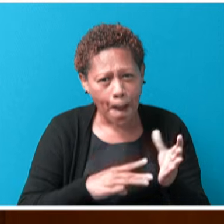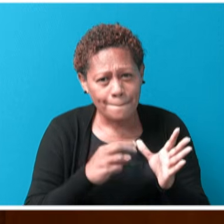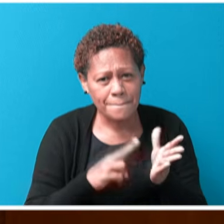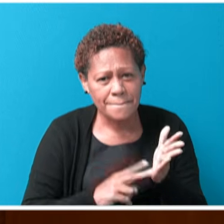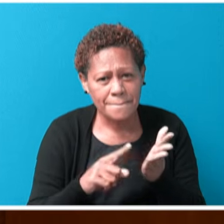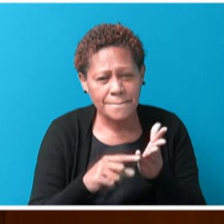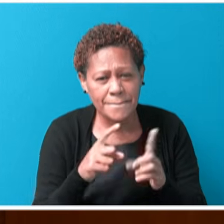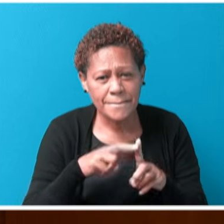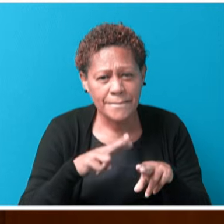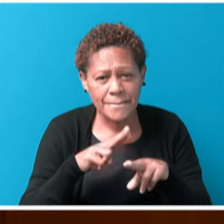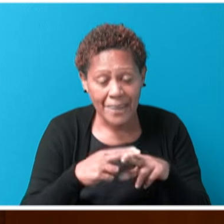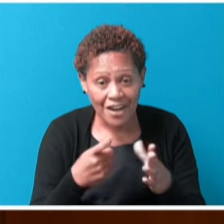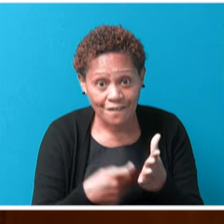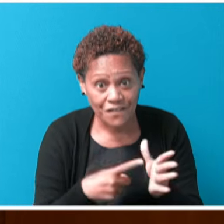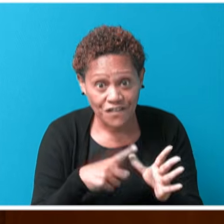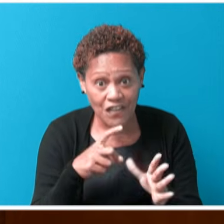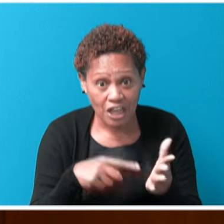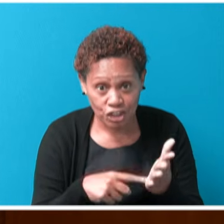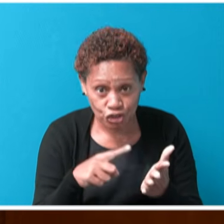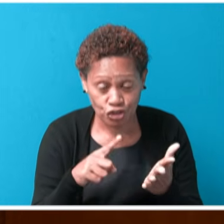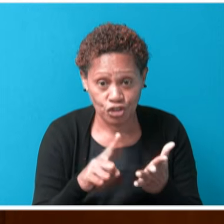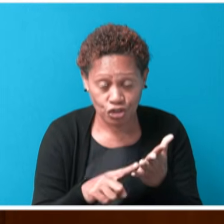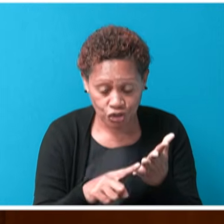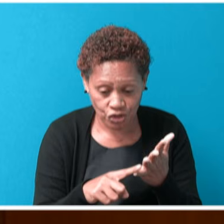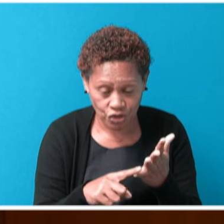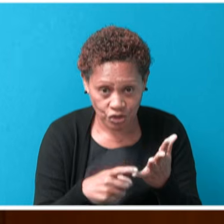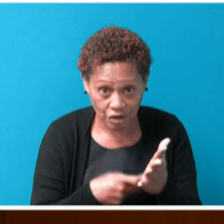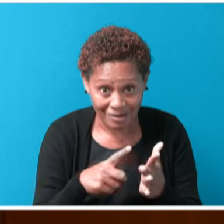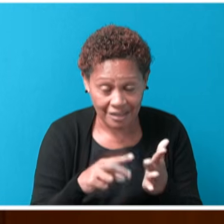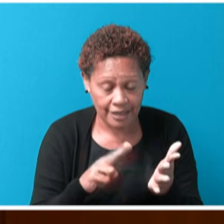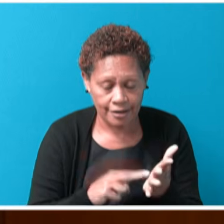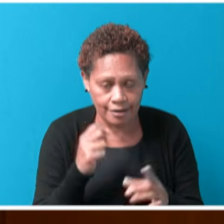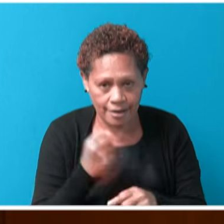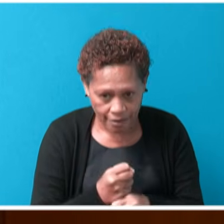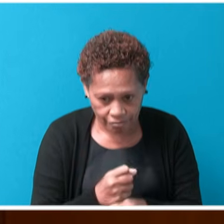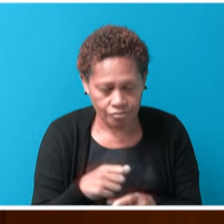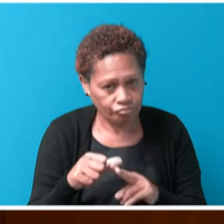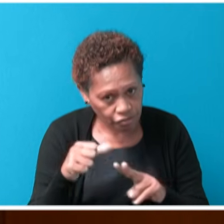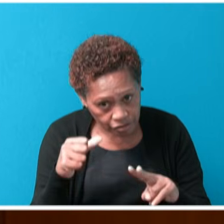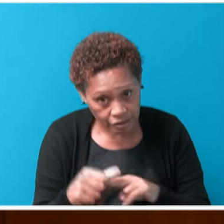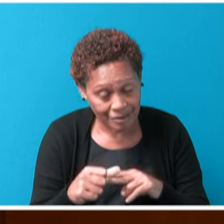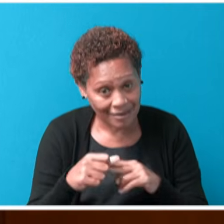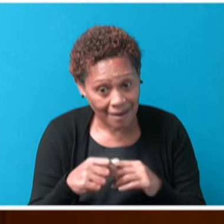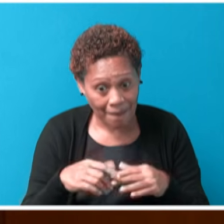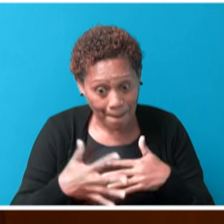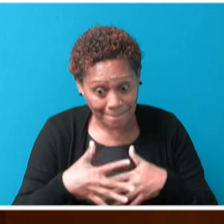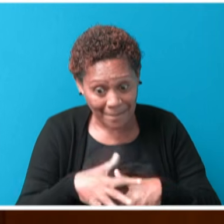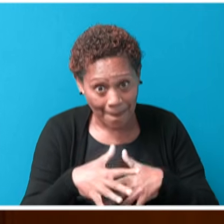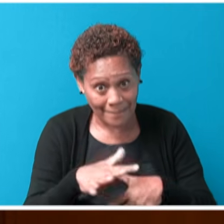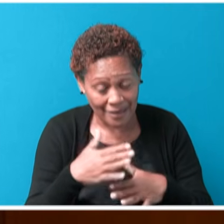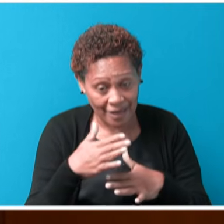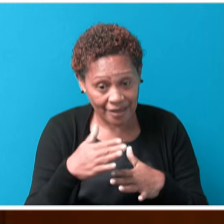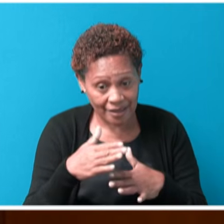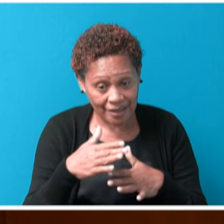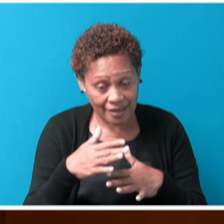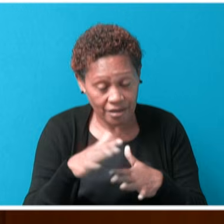doing businesses, and stronger public-private partnerships. Equally important will be investments